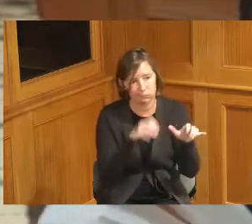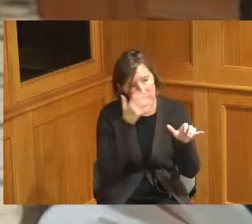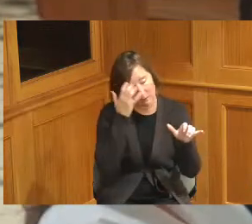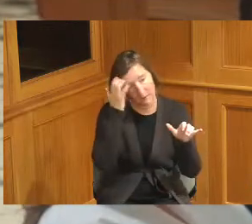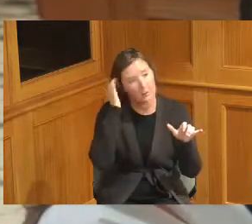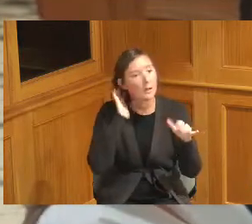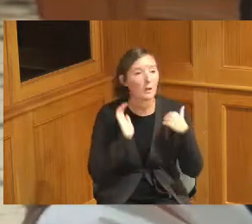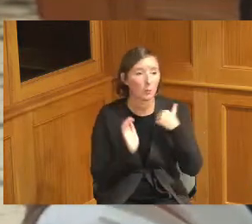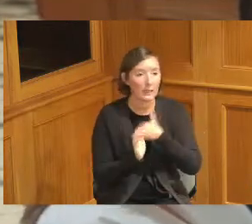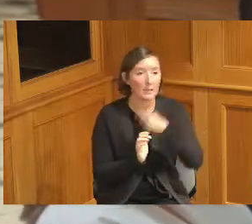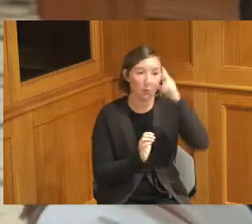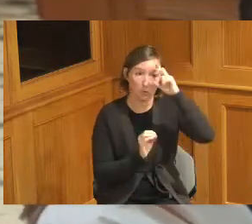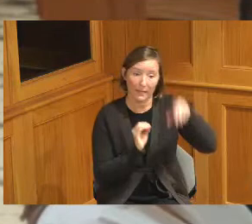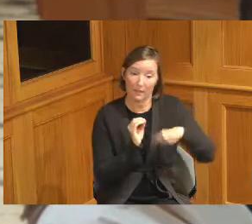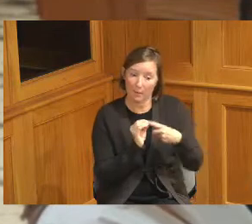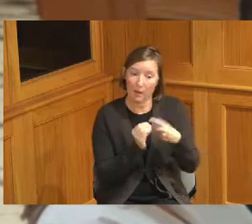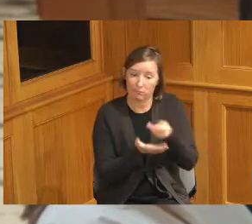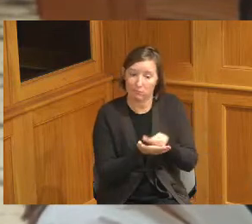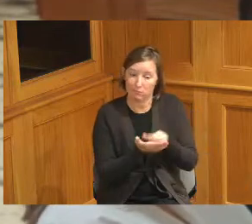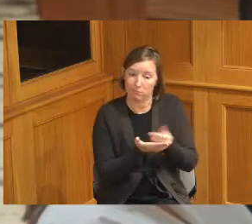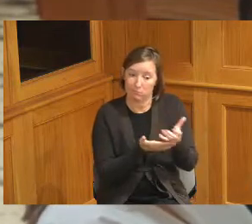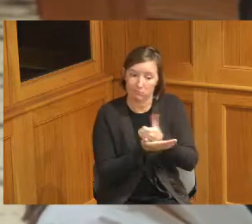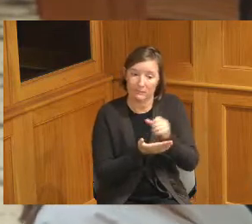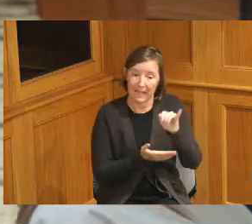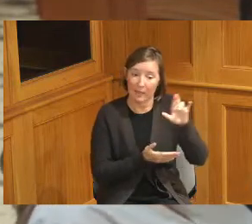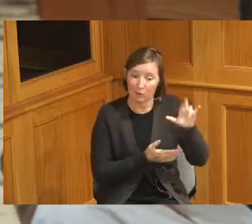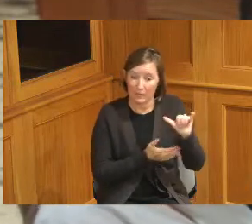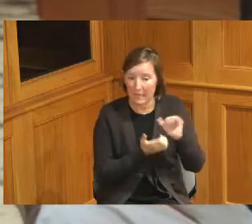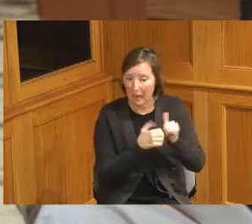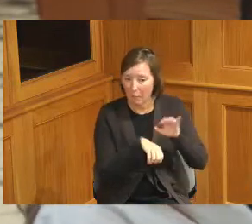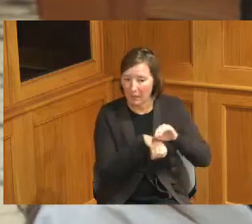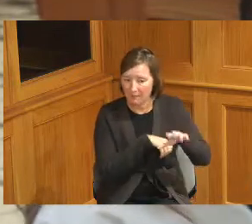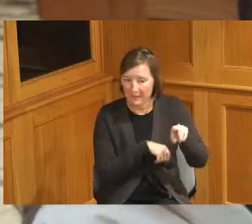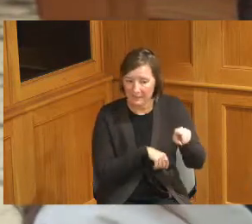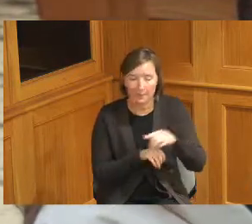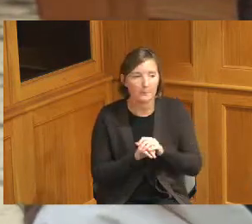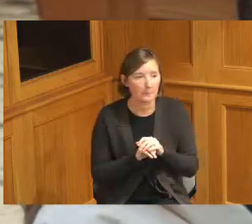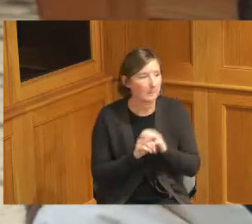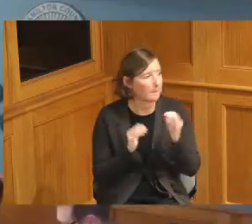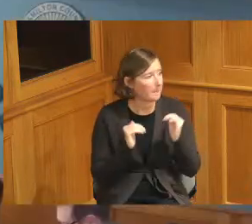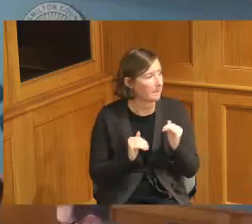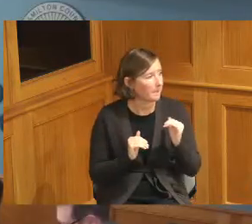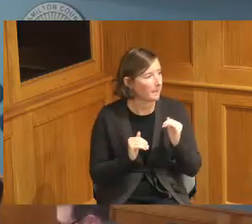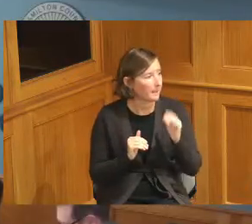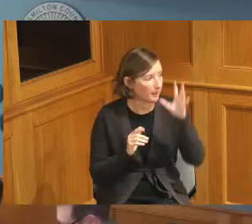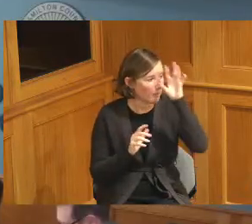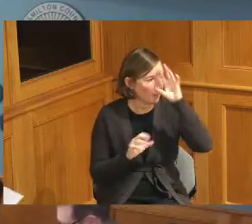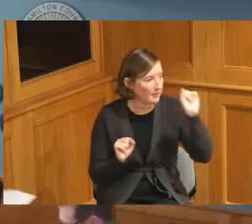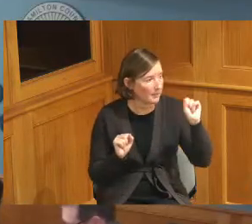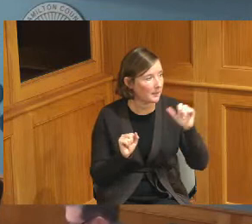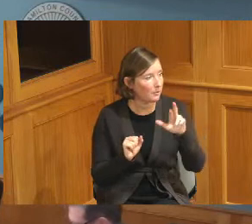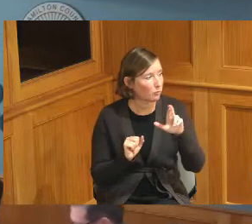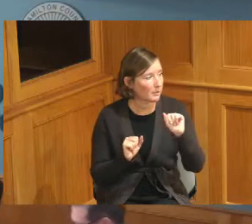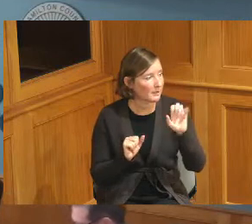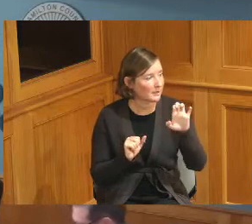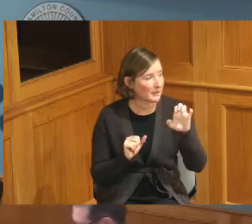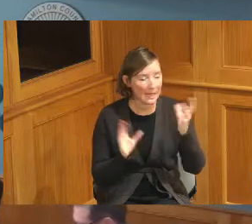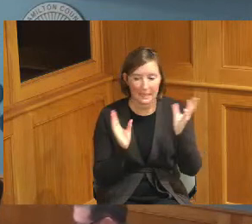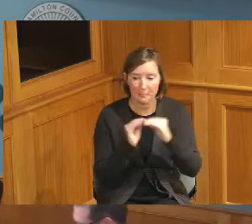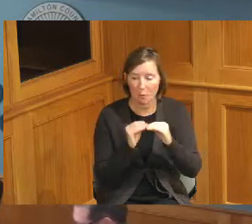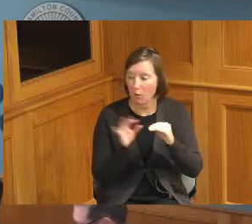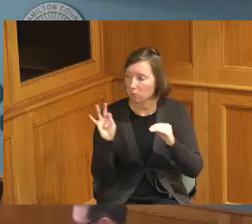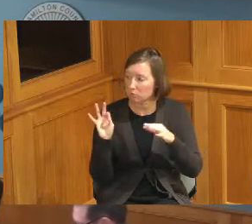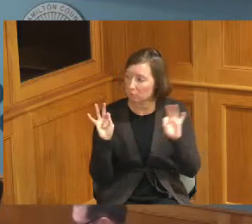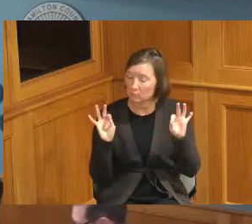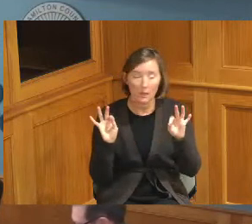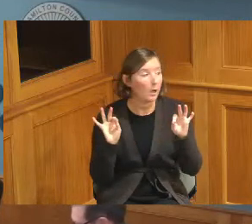bargaining agreements, that would be really good. So. Awesome. Anything else, Vice President Driehaus? Commissioner Dumas?